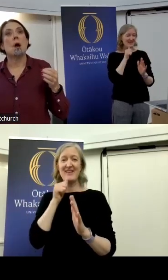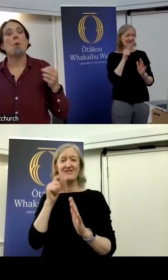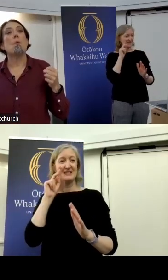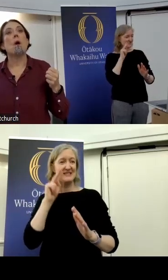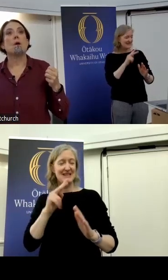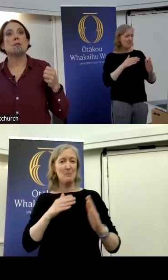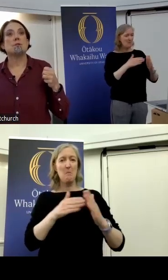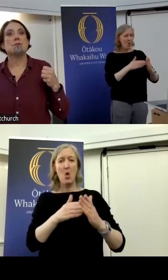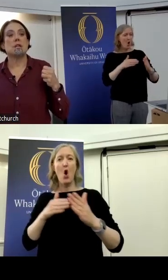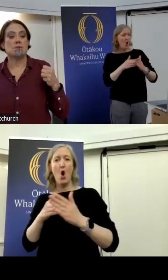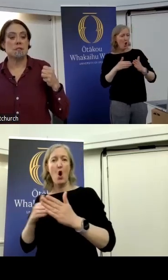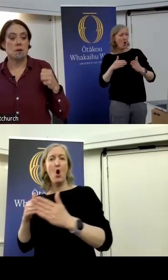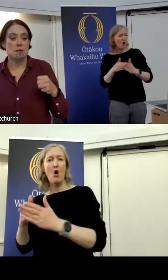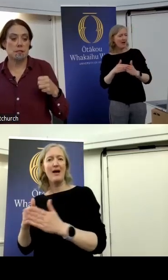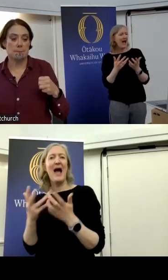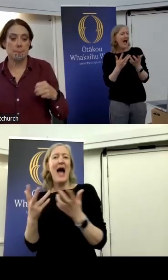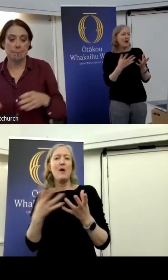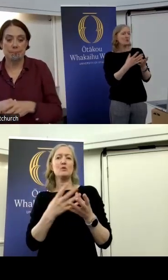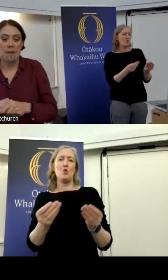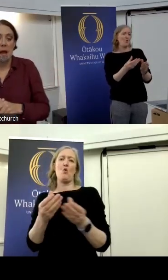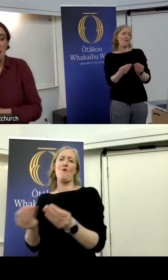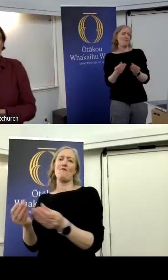not, what can we do to address those?